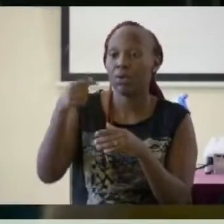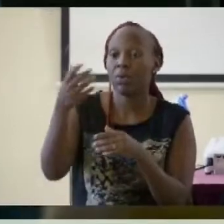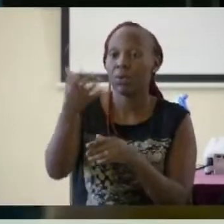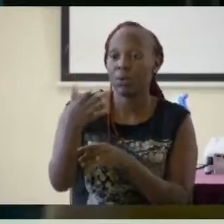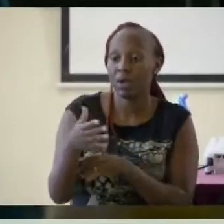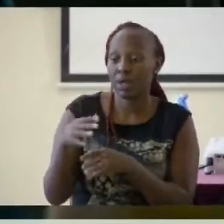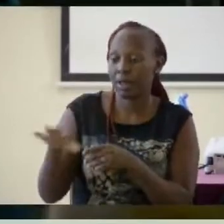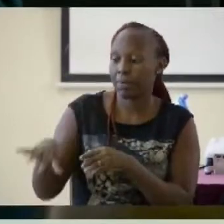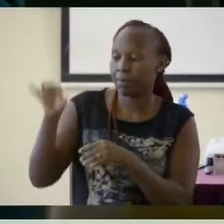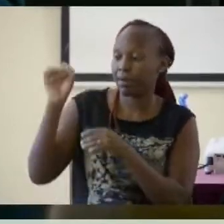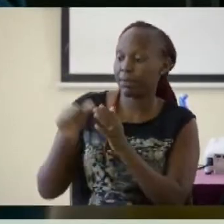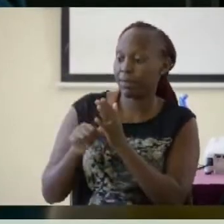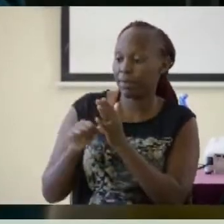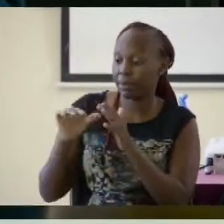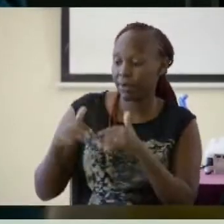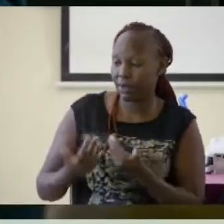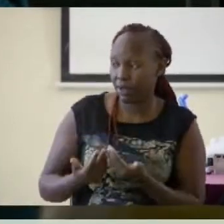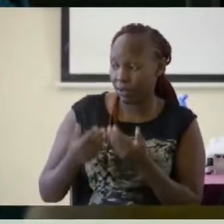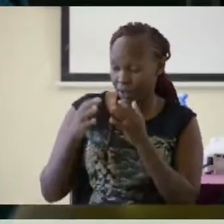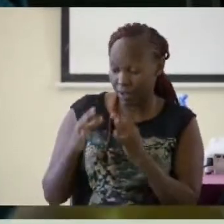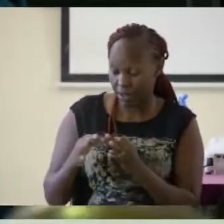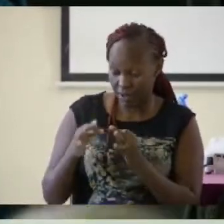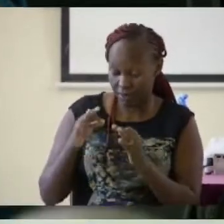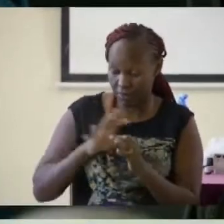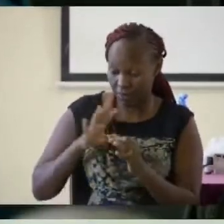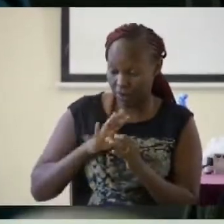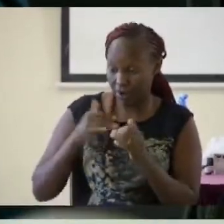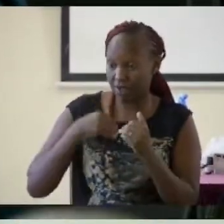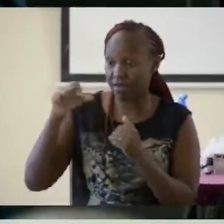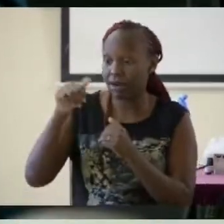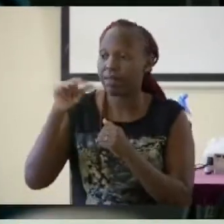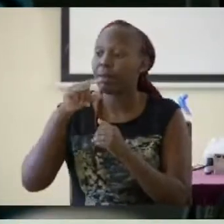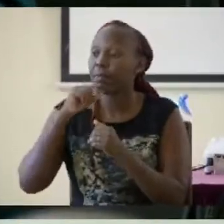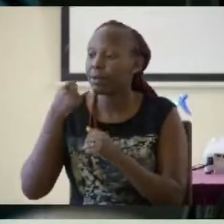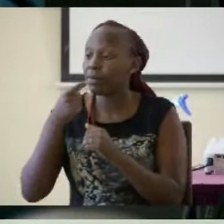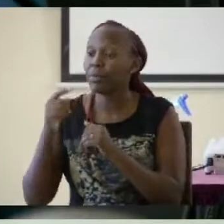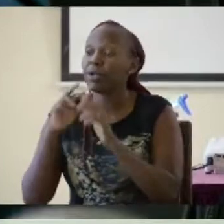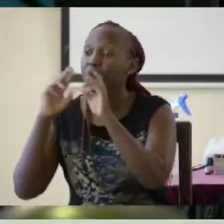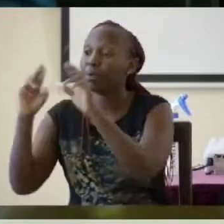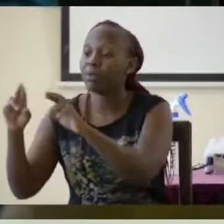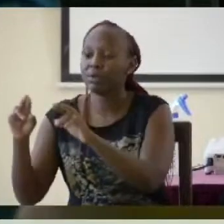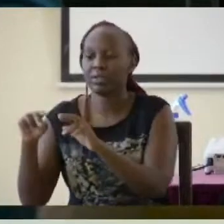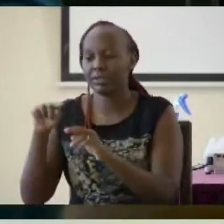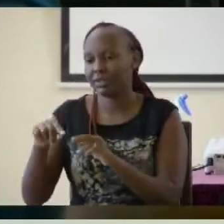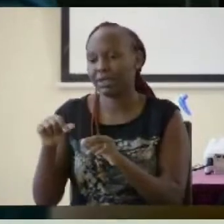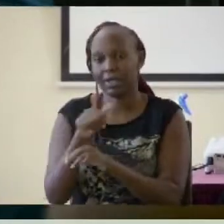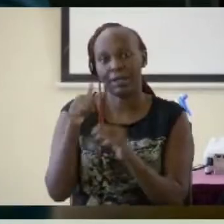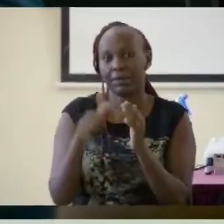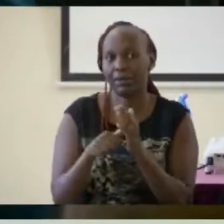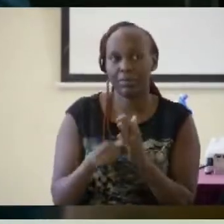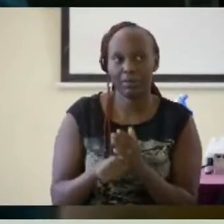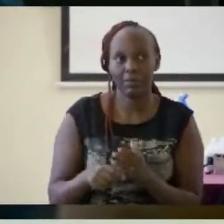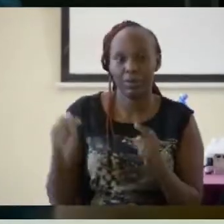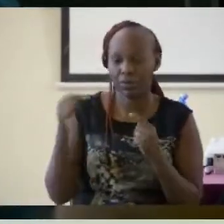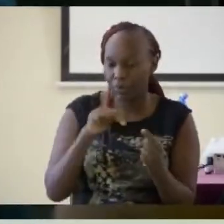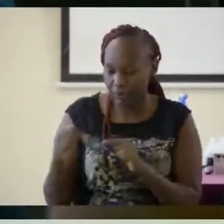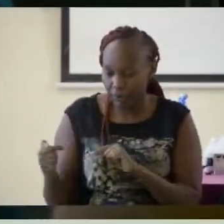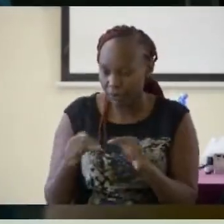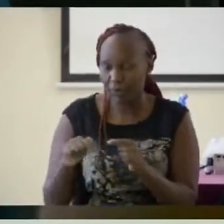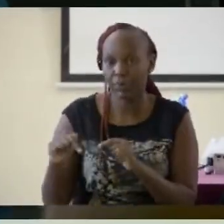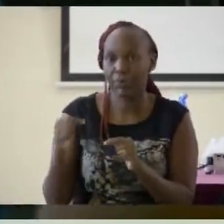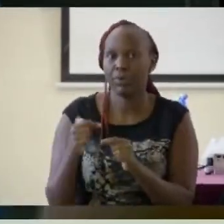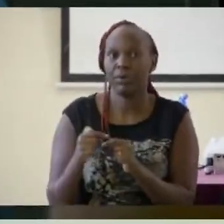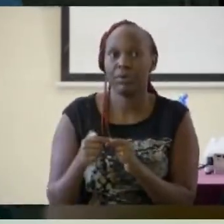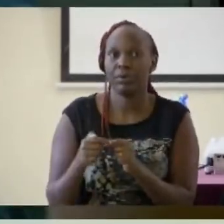that problem there? And if she gets another man to go and report, now that begins another quarrel. Who is he to